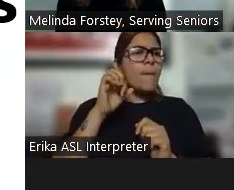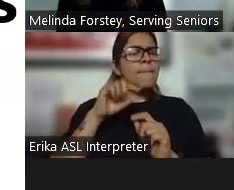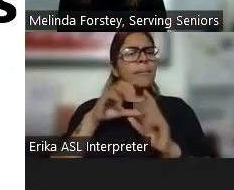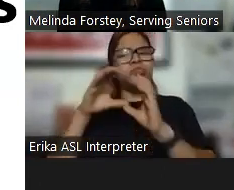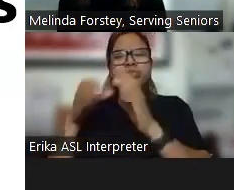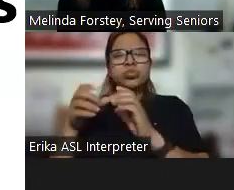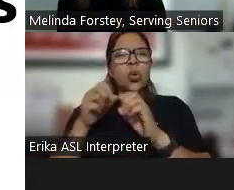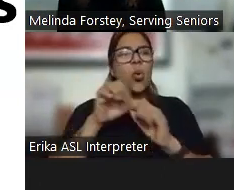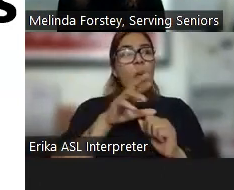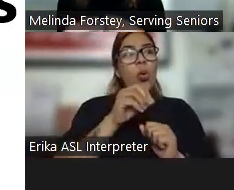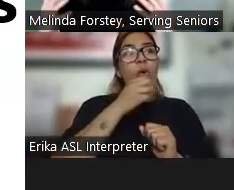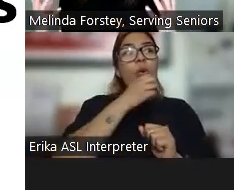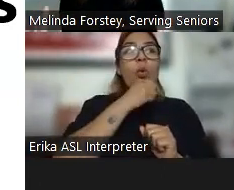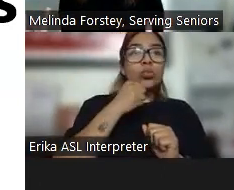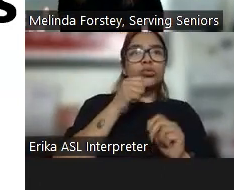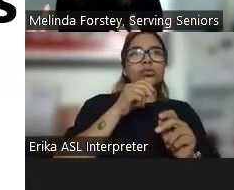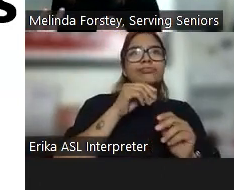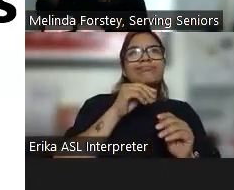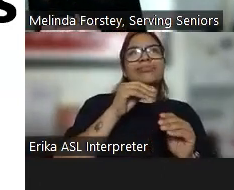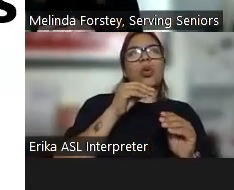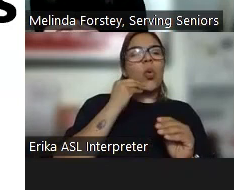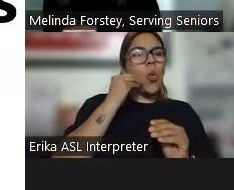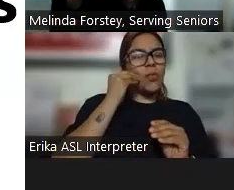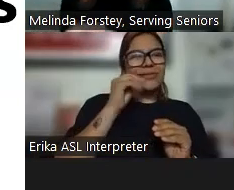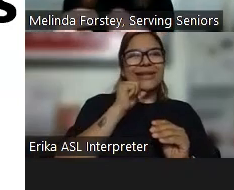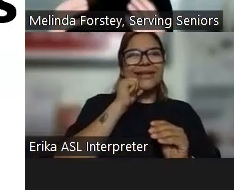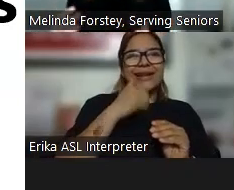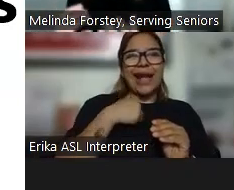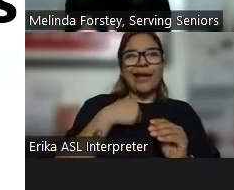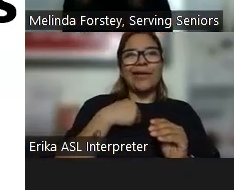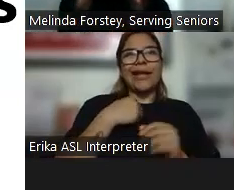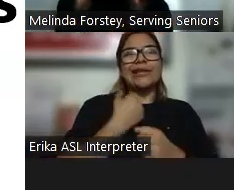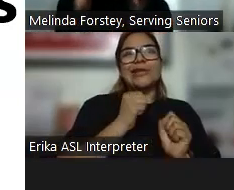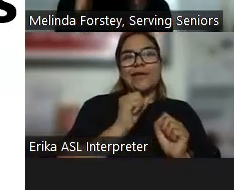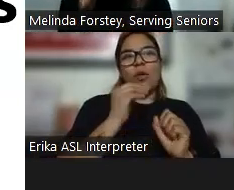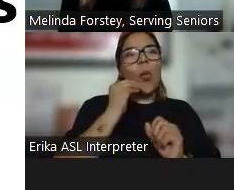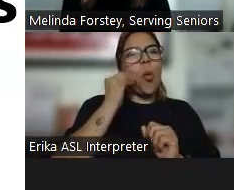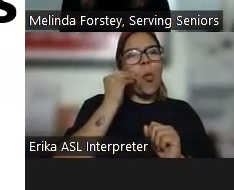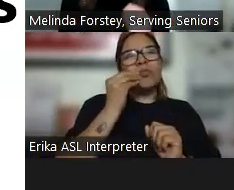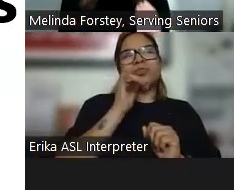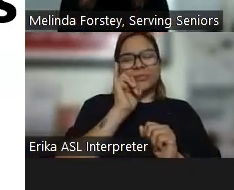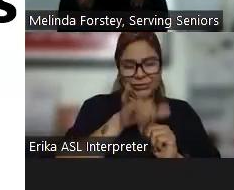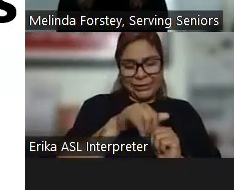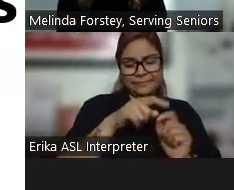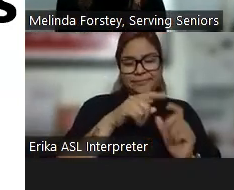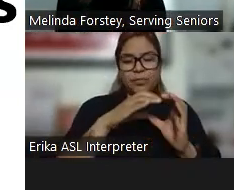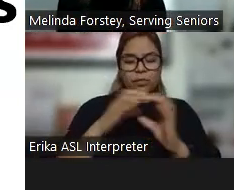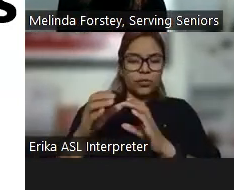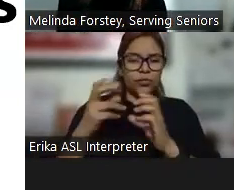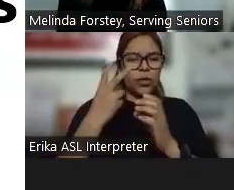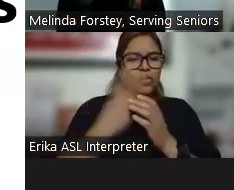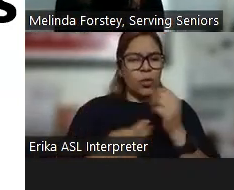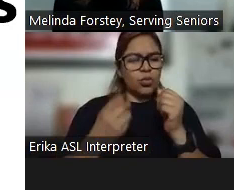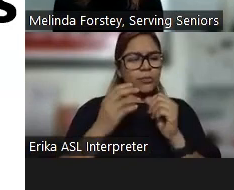older adults that were housing insecure. And I really think it's critical to highlight some of the